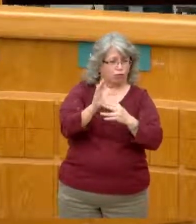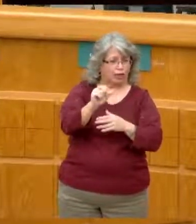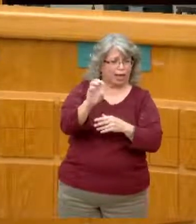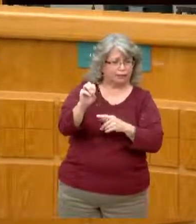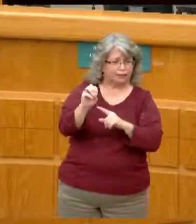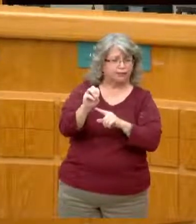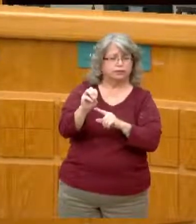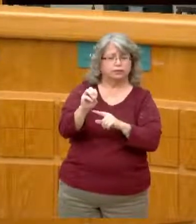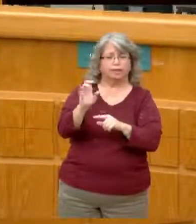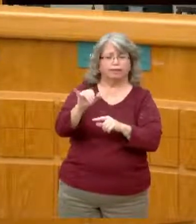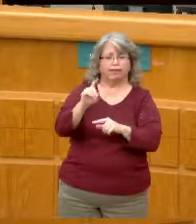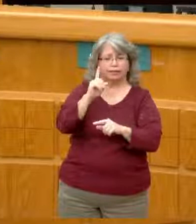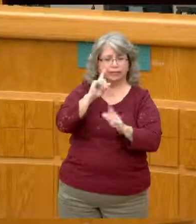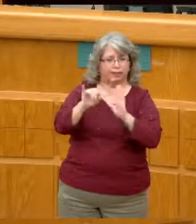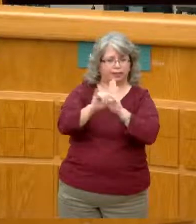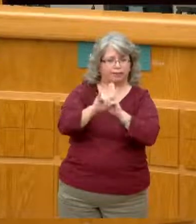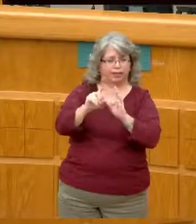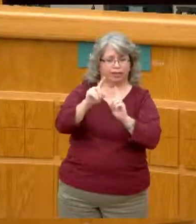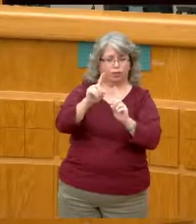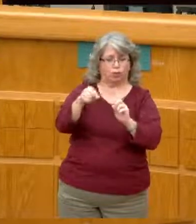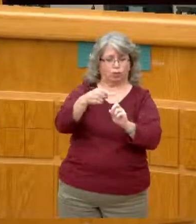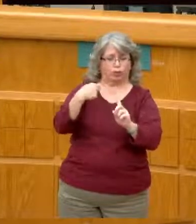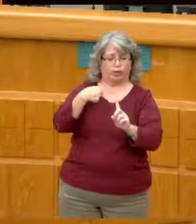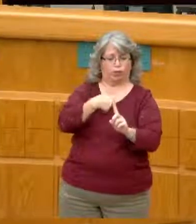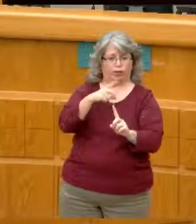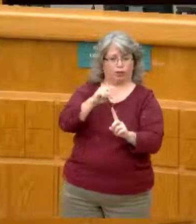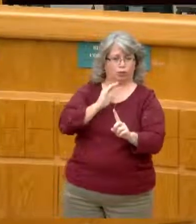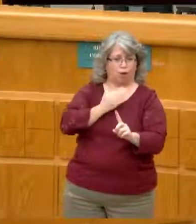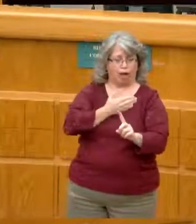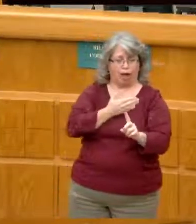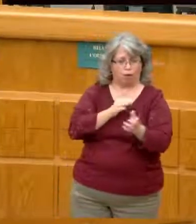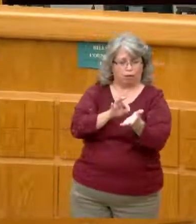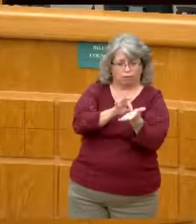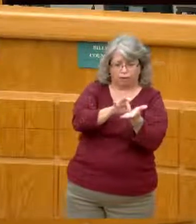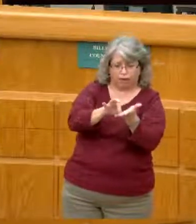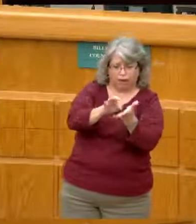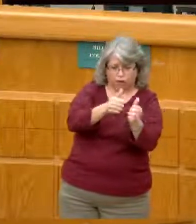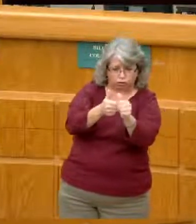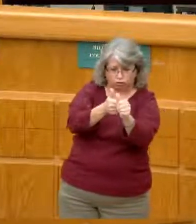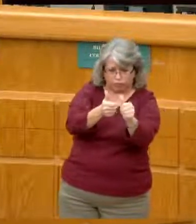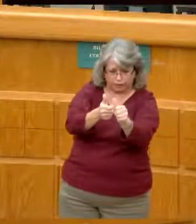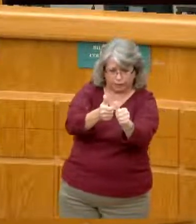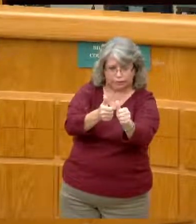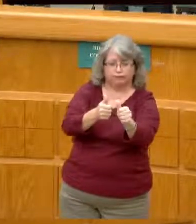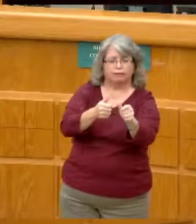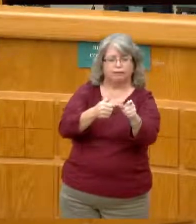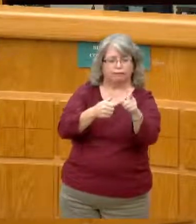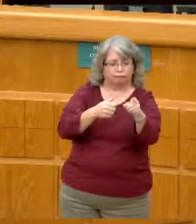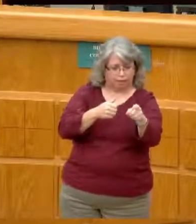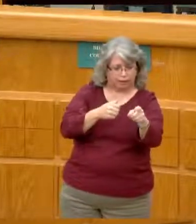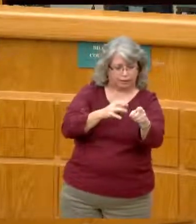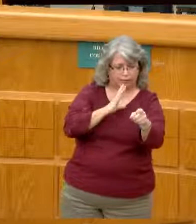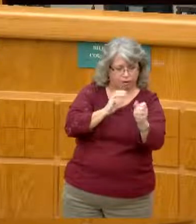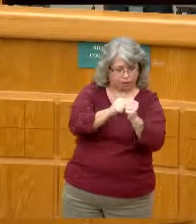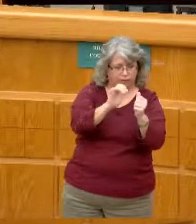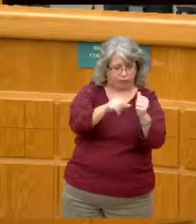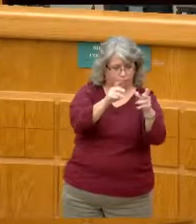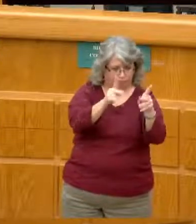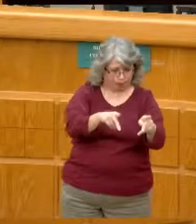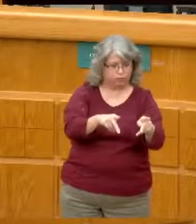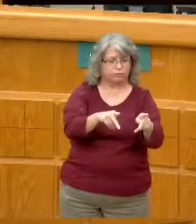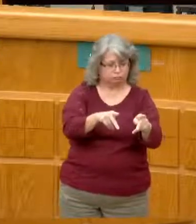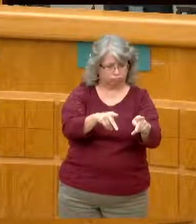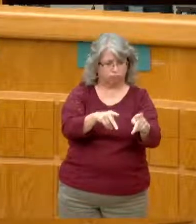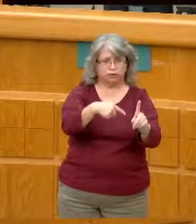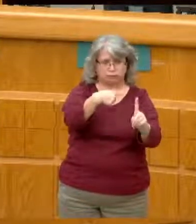identified when we conduct our contact tracing. So that's the only way we have of saying, okay, I've talked to this person, they're a positive.